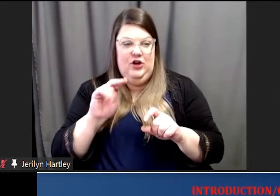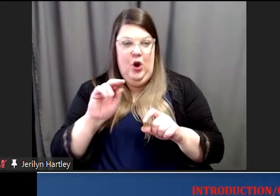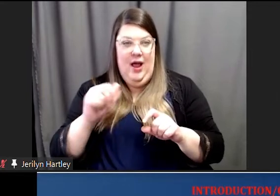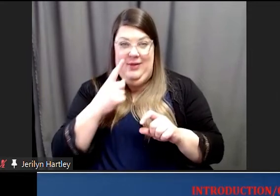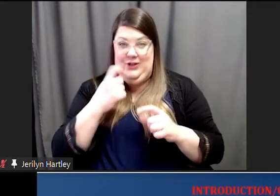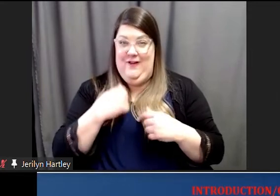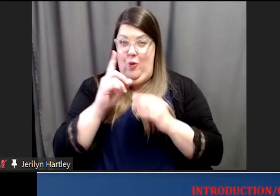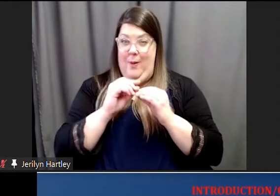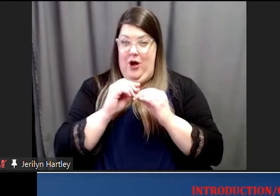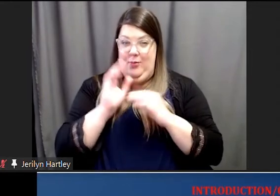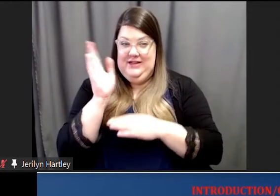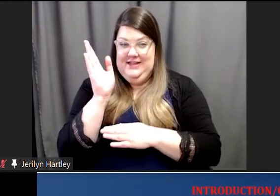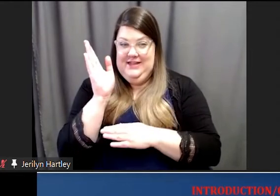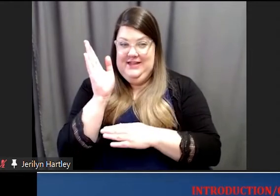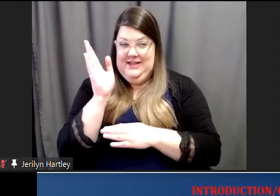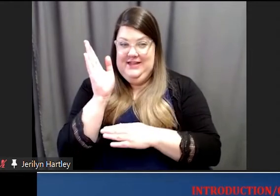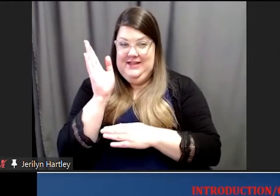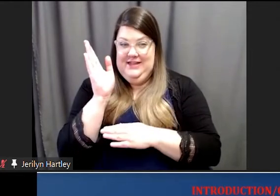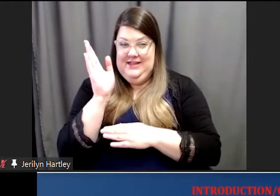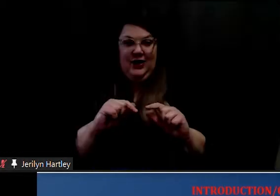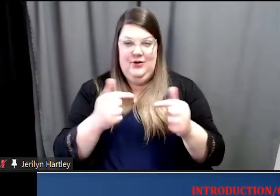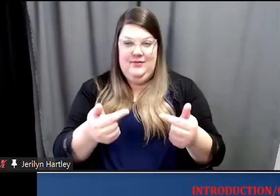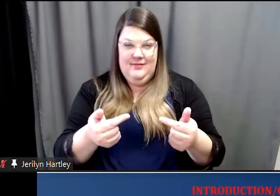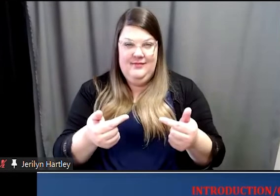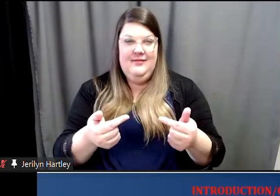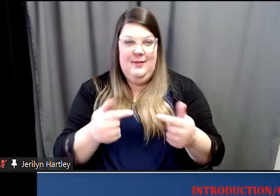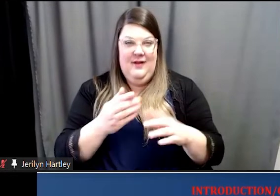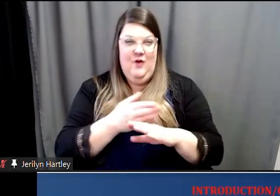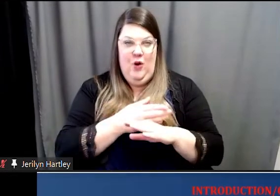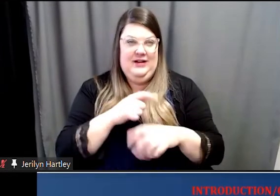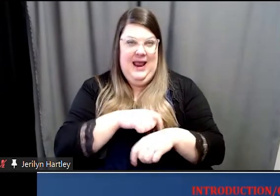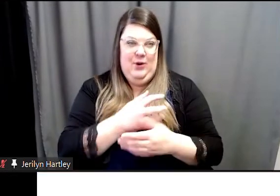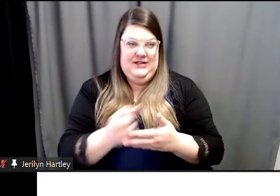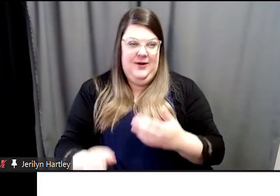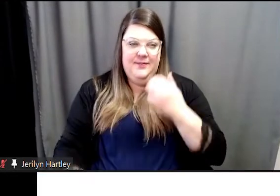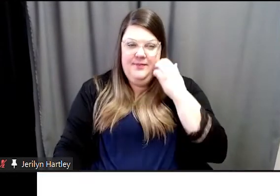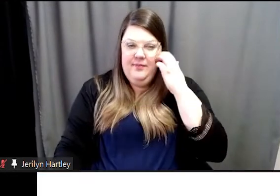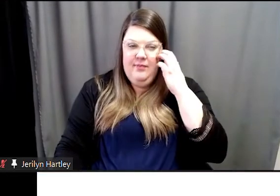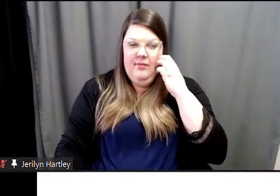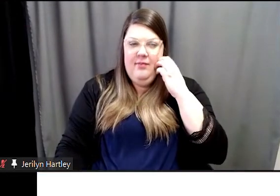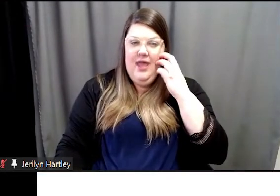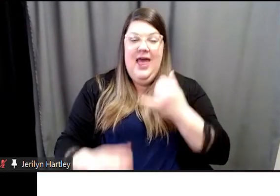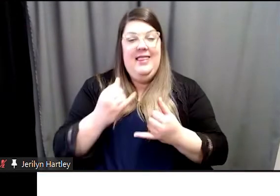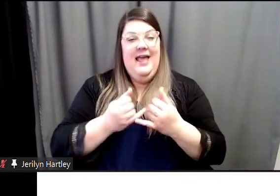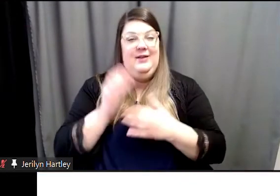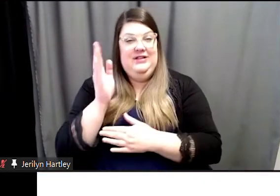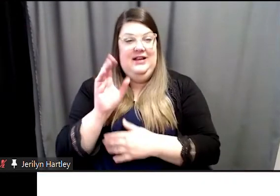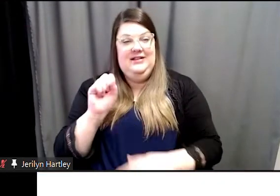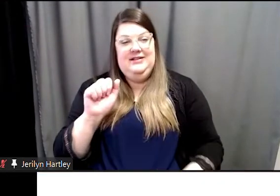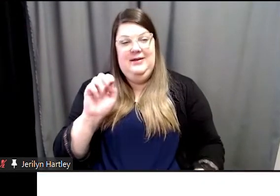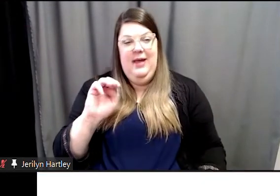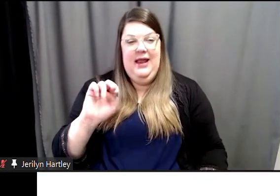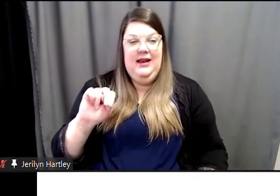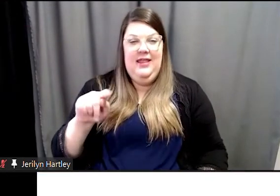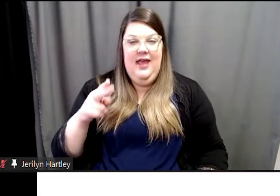because we do have one more presentation. So I'm going to try to get to that before we run out of time. And our last presenter is